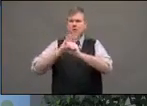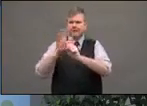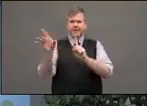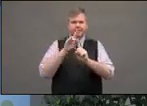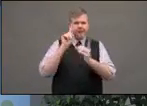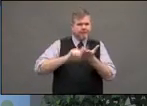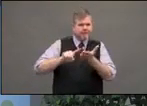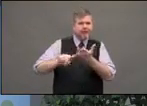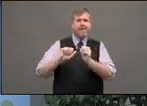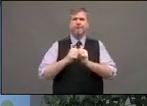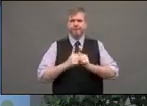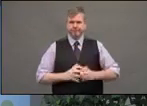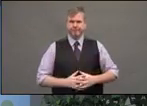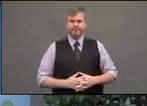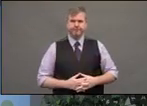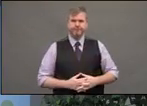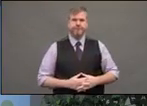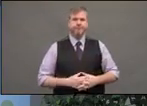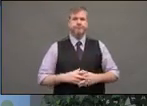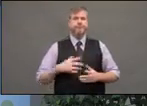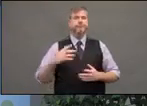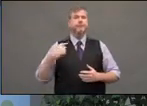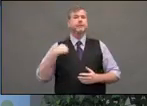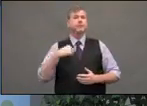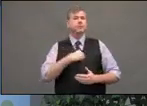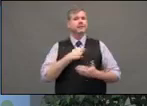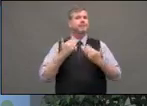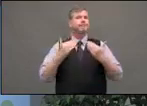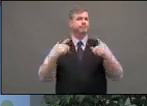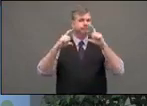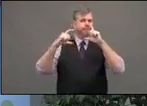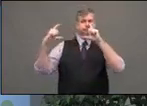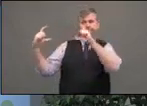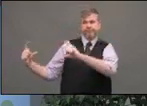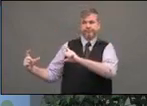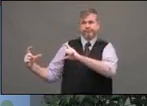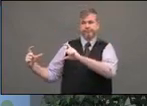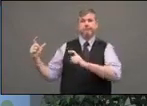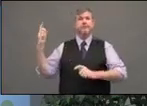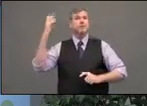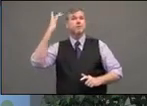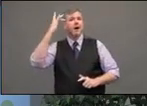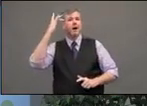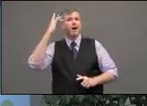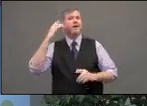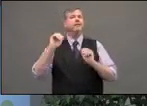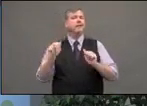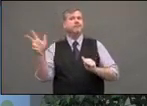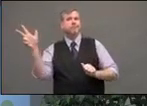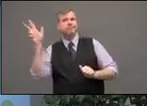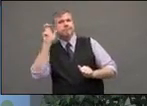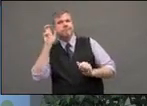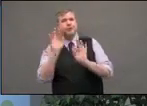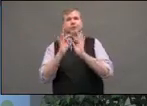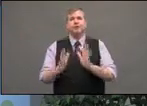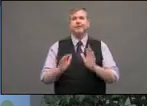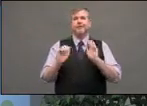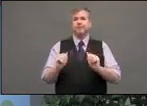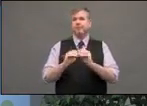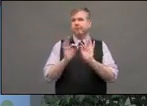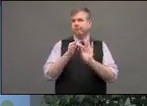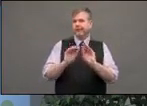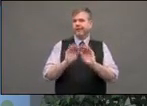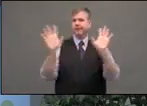Emergency Operations Center, that we are wearing them even when we have conversations. And we continue to maintain our social distancing and ensuring that we